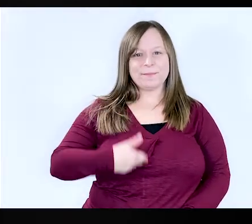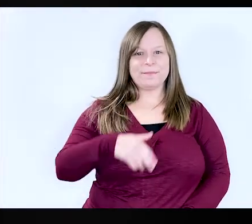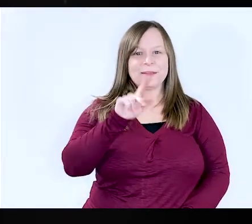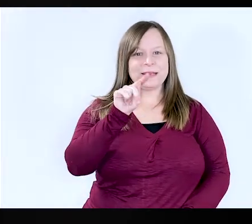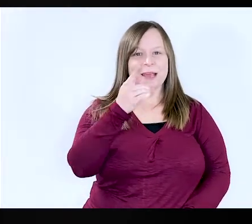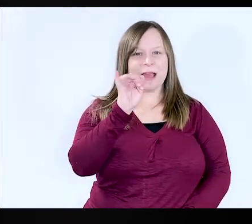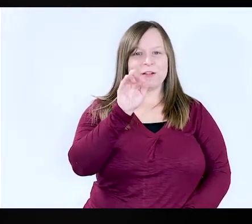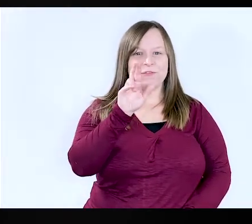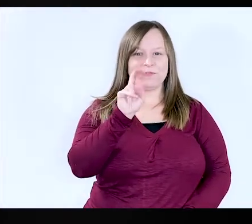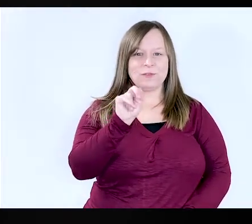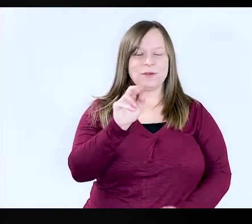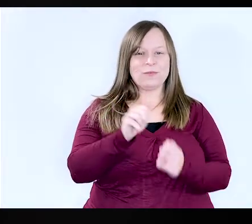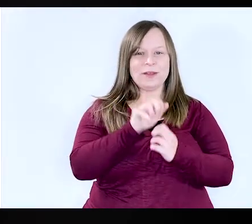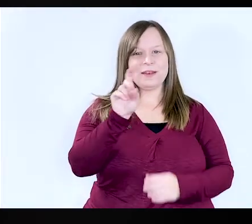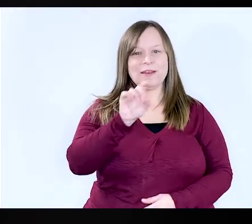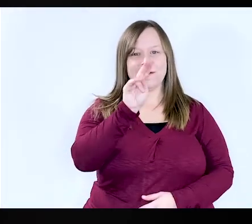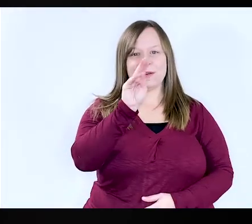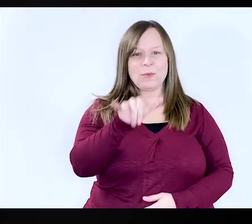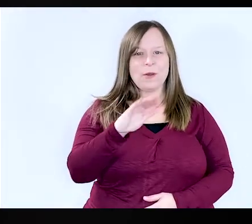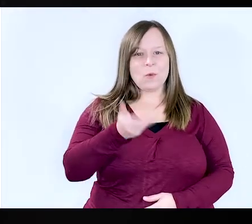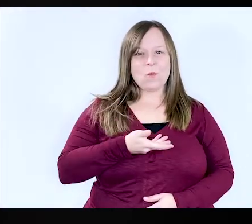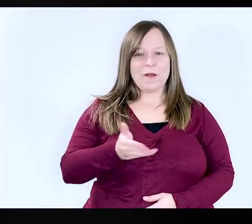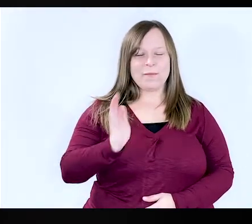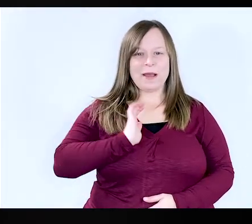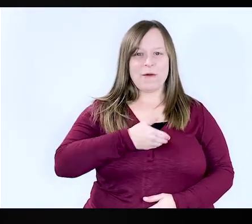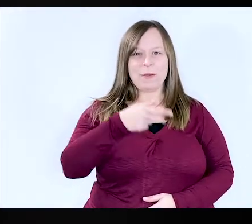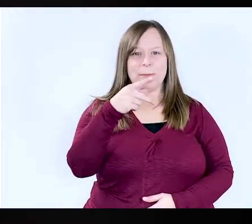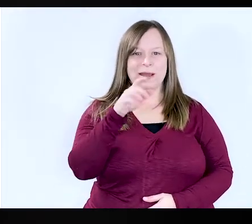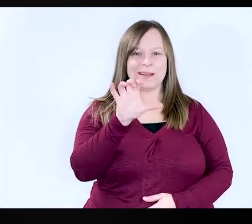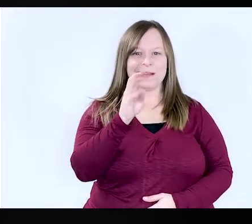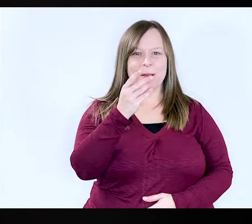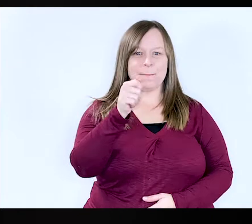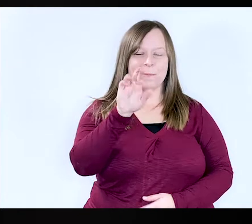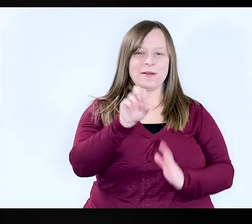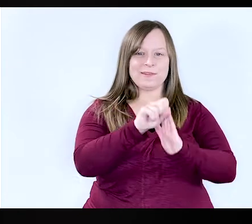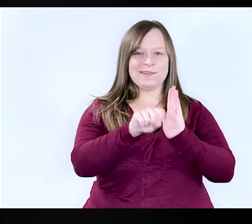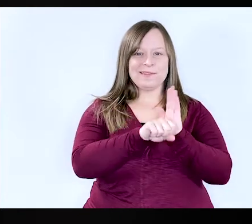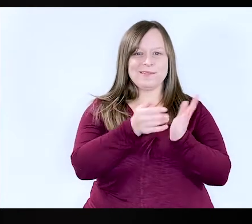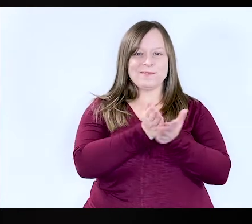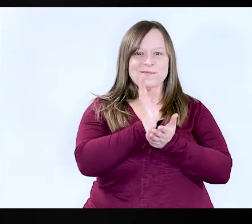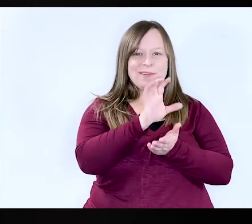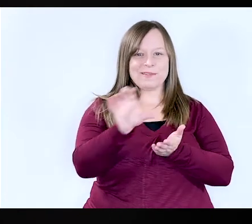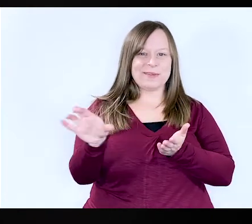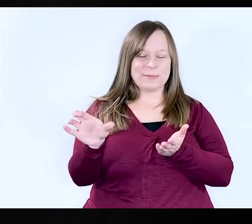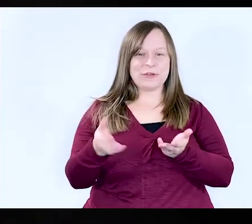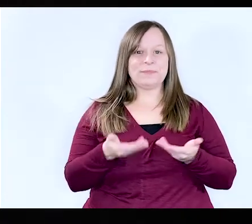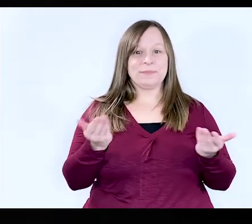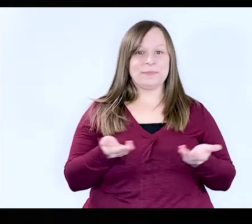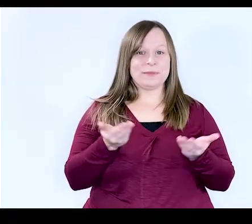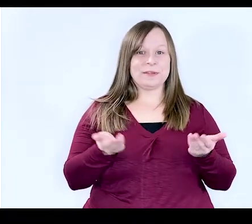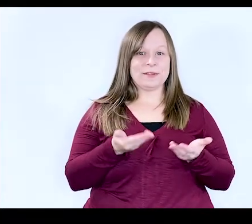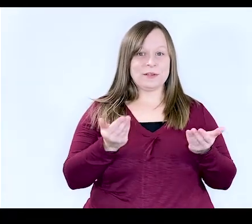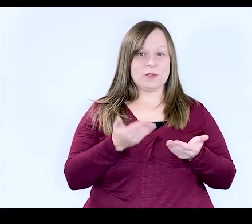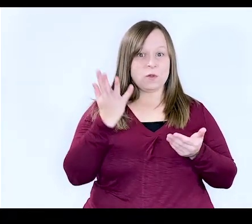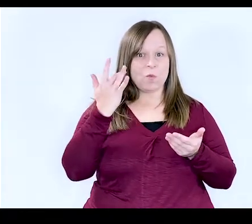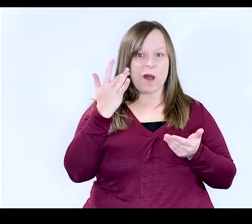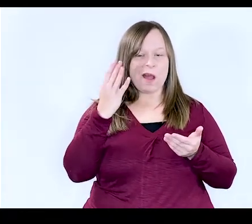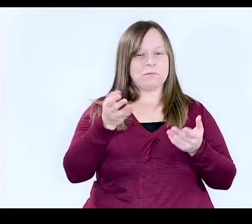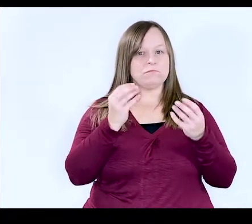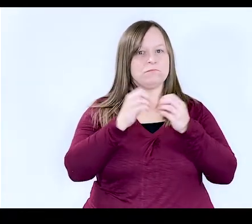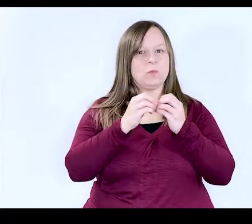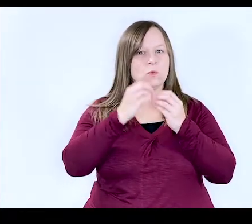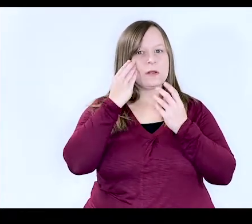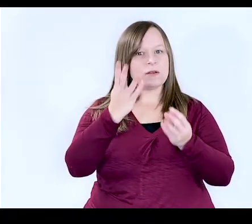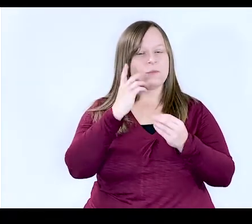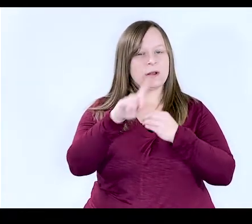This is Katrin with Disability Rights New York. Welcome to our podcast, Empire State of Rights Closed Captioned. We are here to